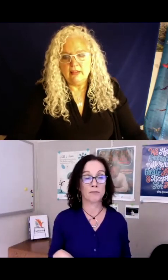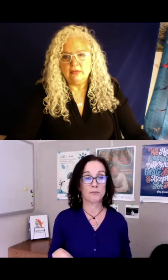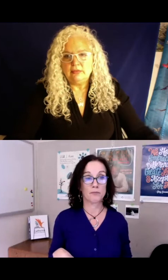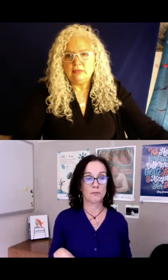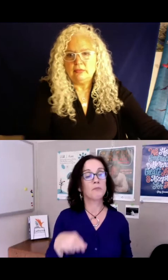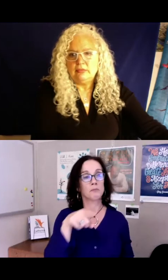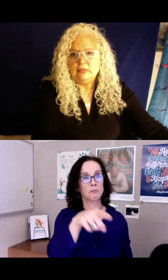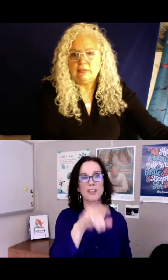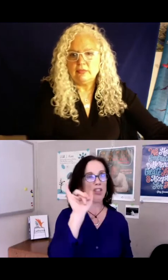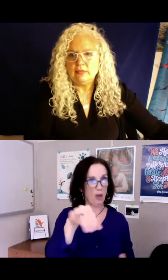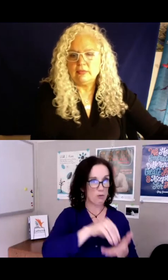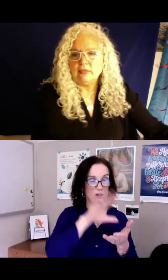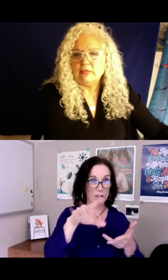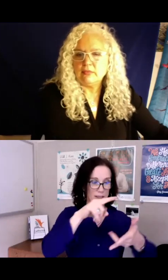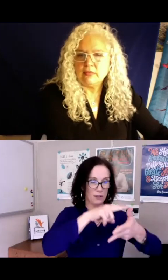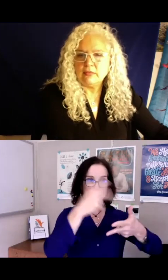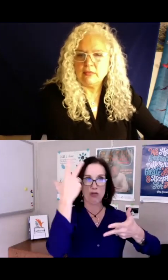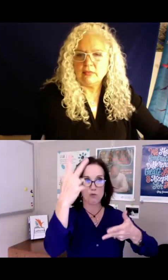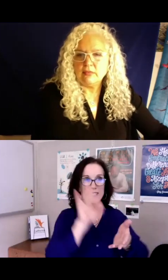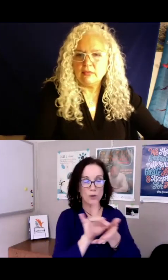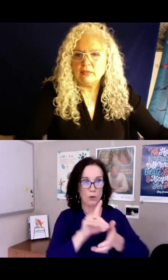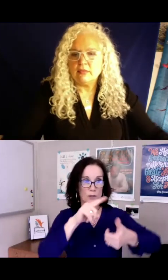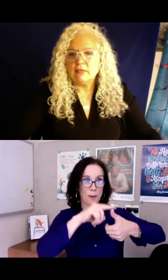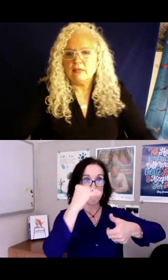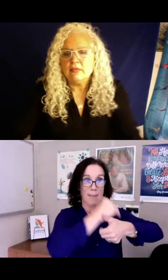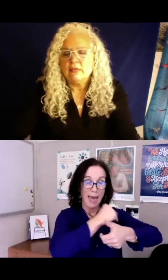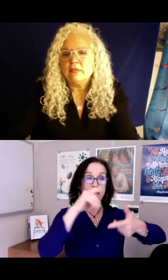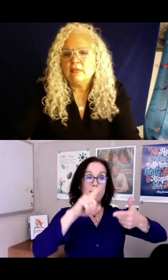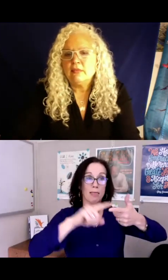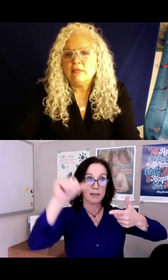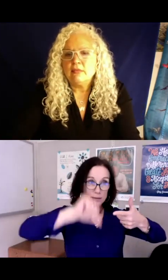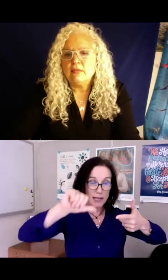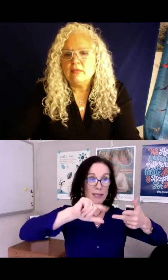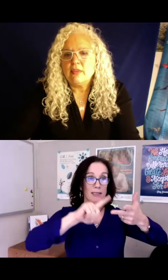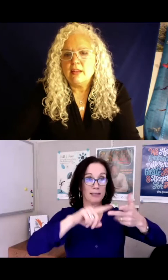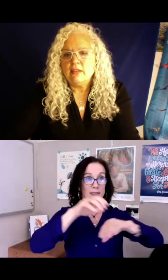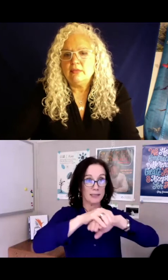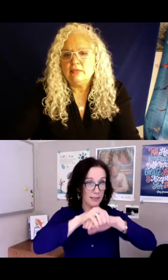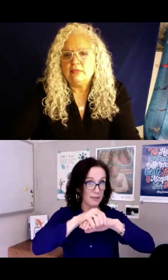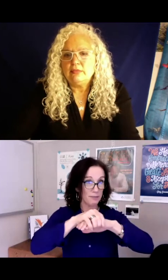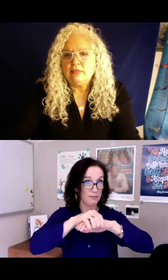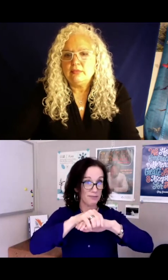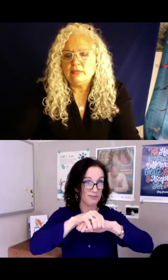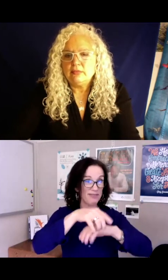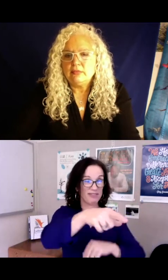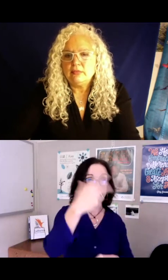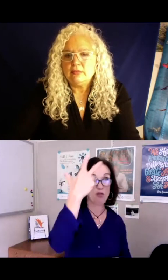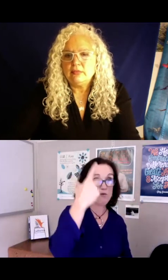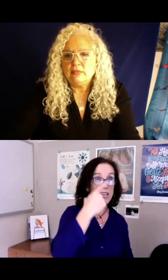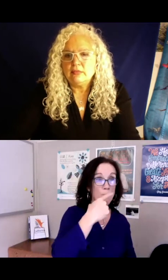at CSD Fremont. And those students, there are 3 scores: math, science, and